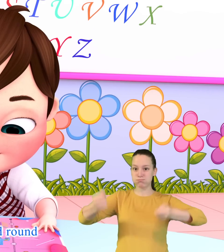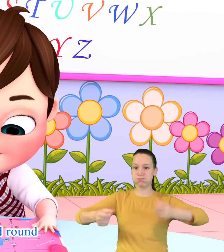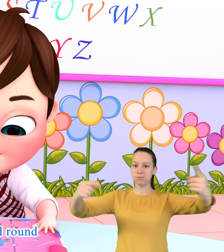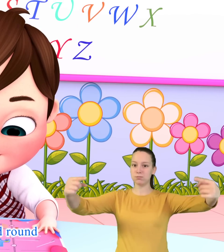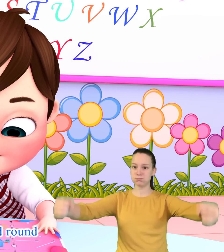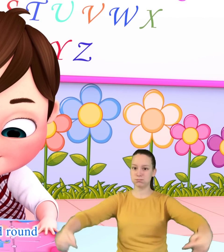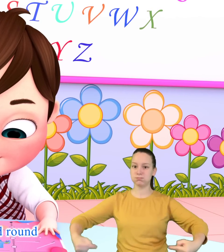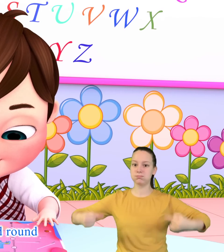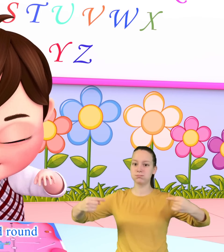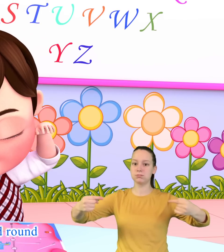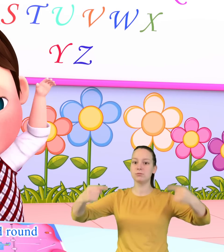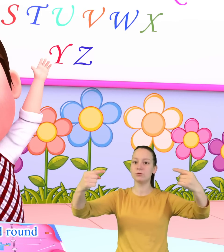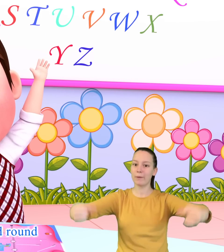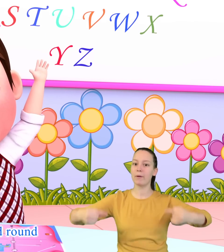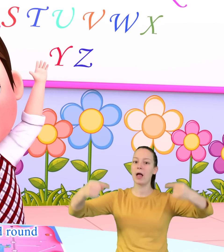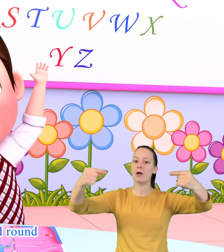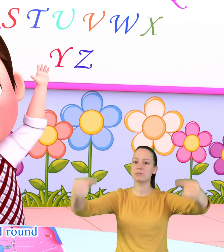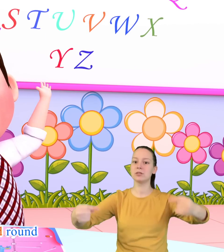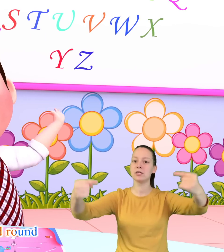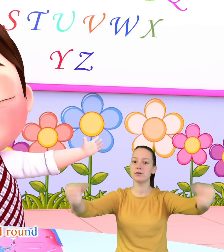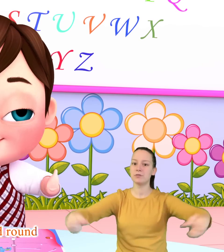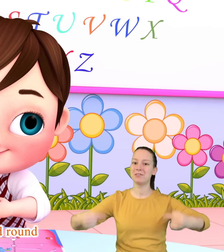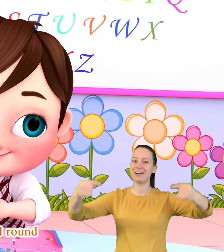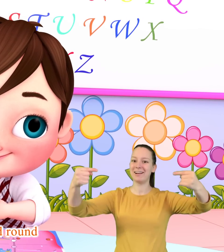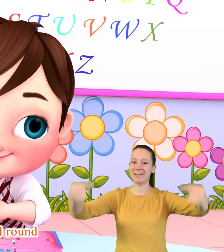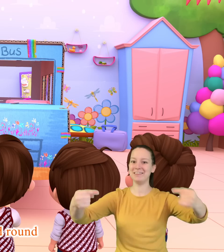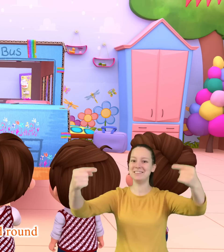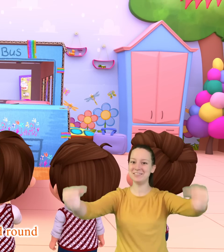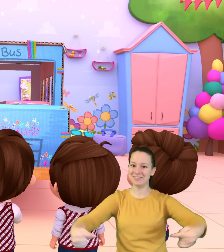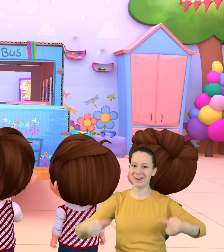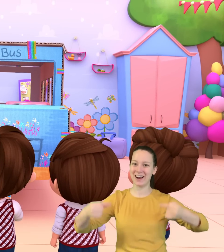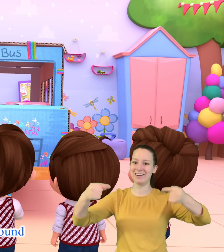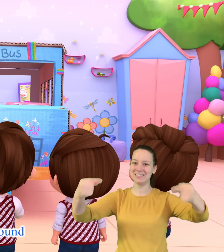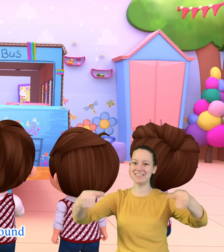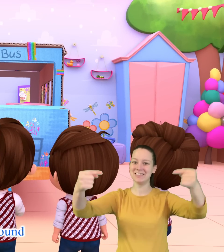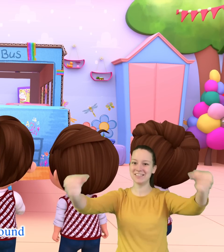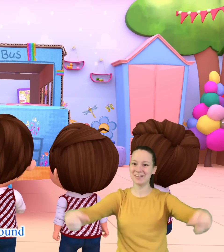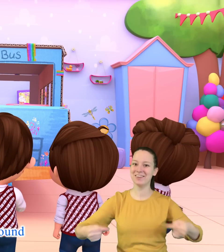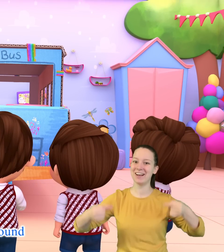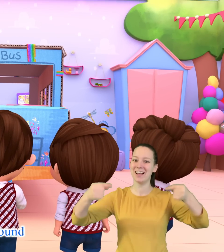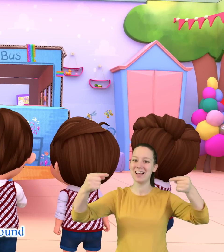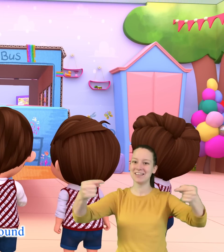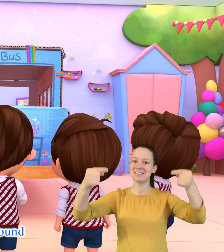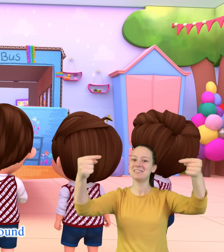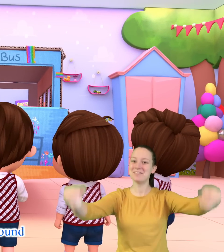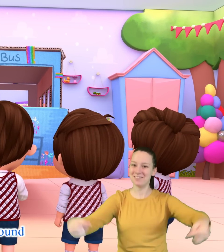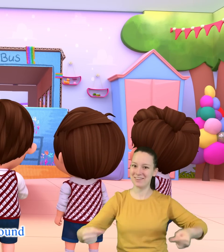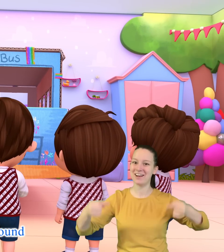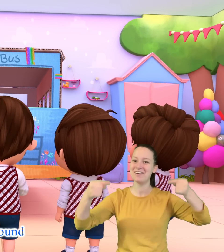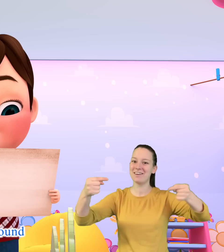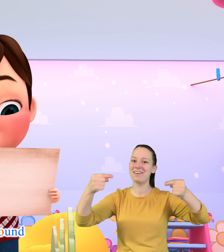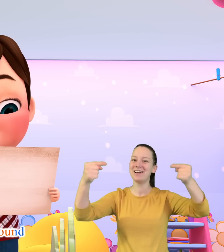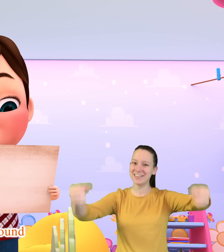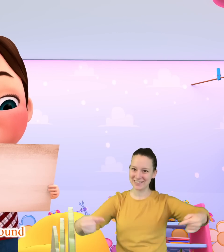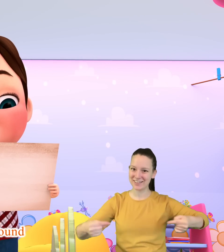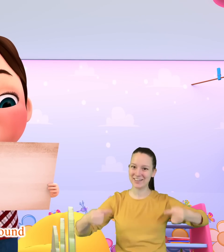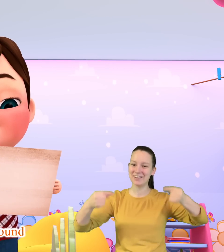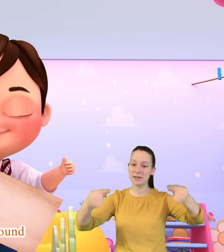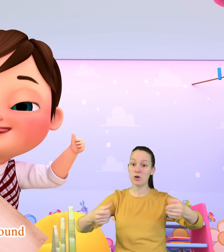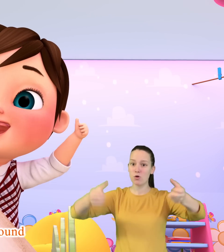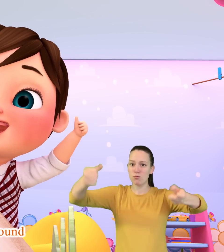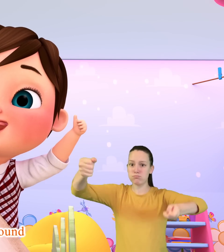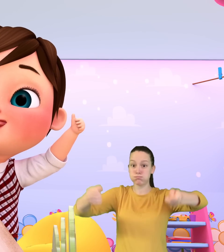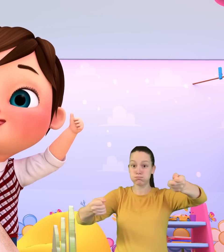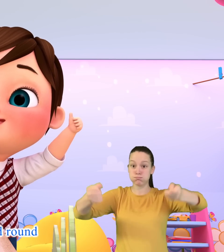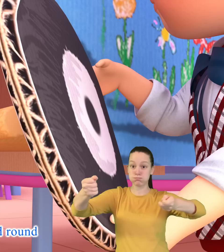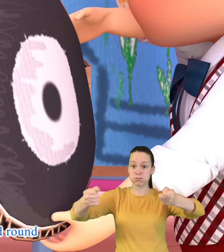The wheels on the bus go round and round, round and round, round